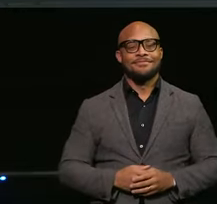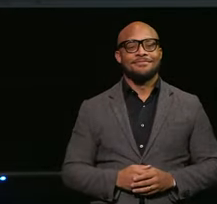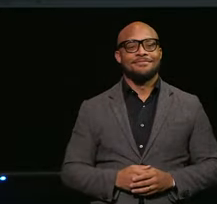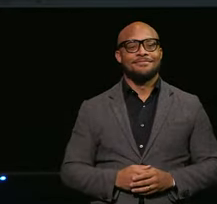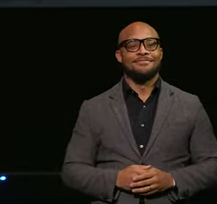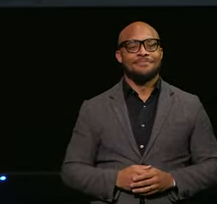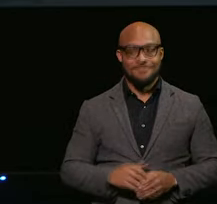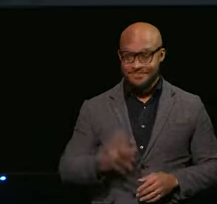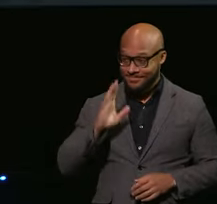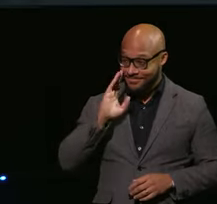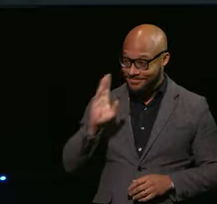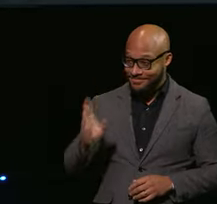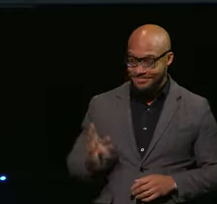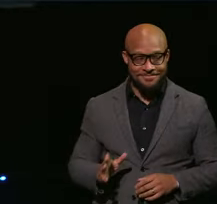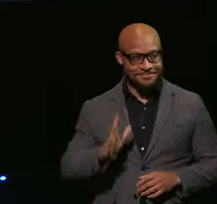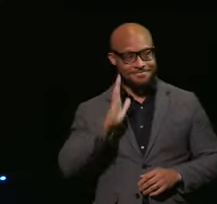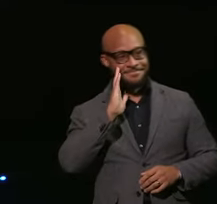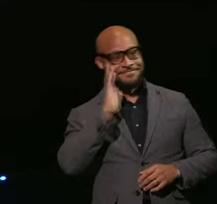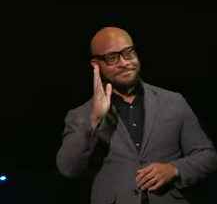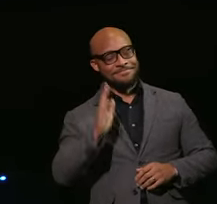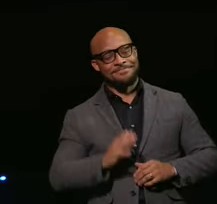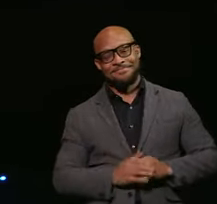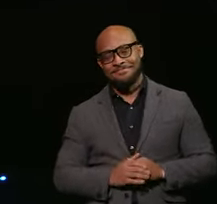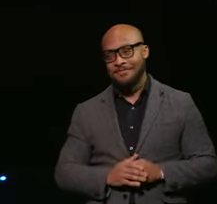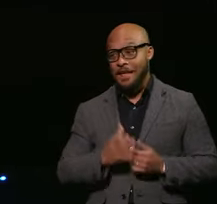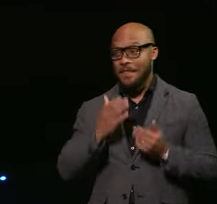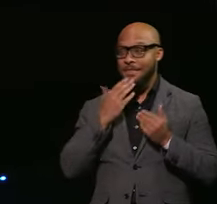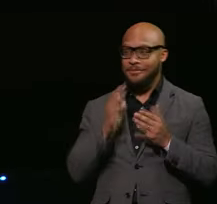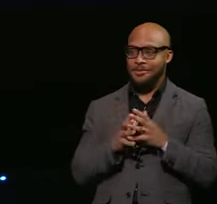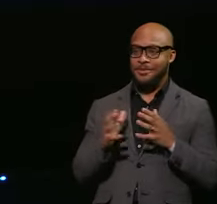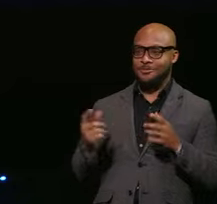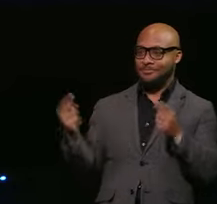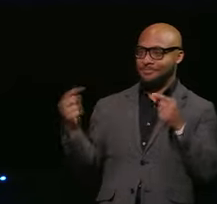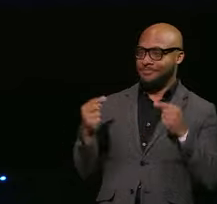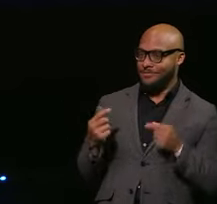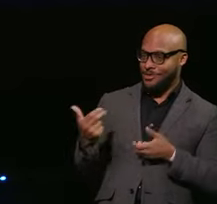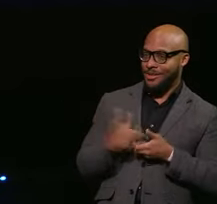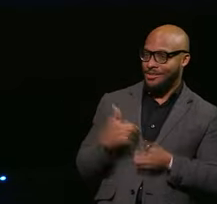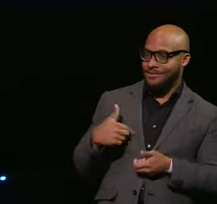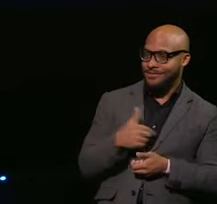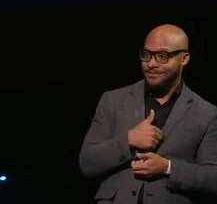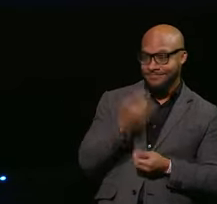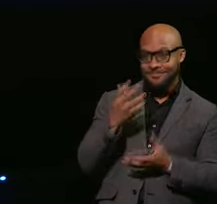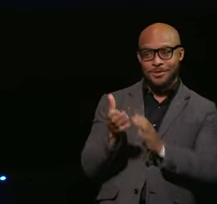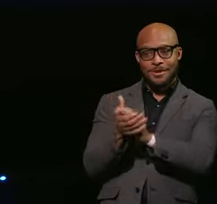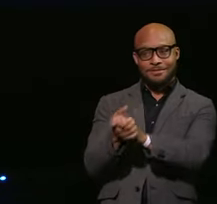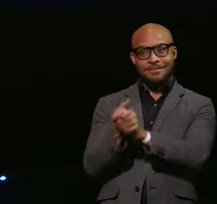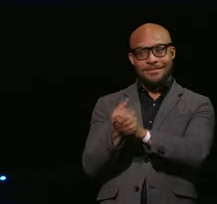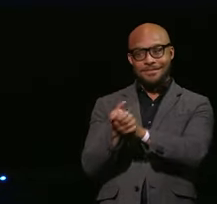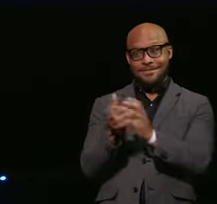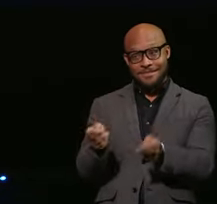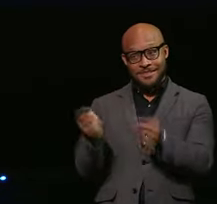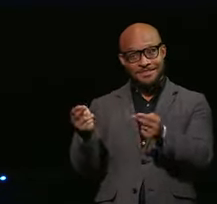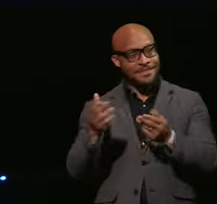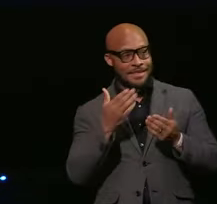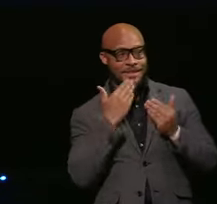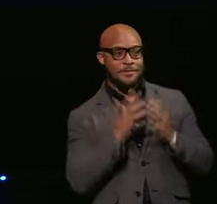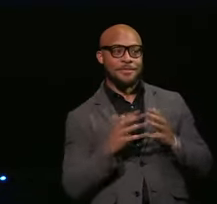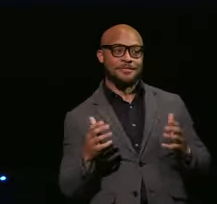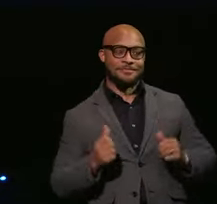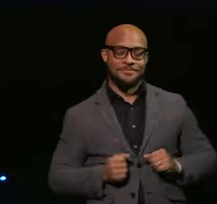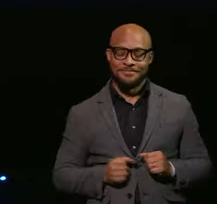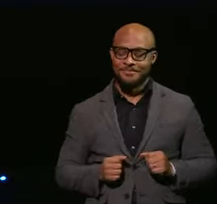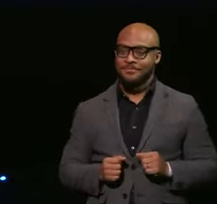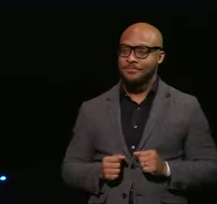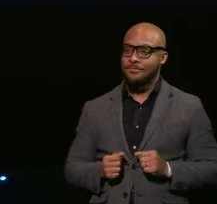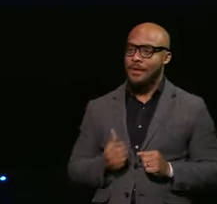Hello. Hi, thank you for having us. Thank you so much for joining us here tonight, and congratulations on your nomination. Thank you very much. I